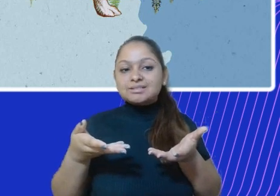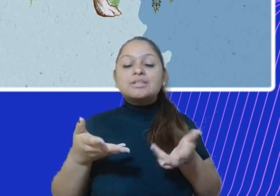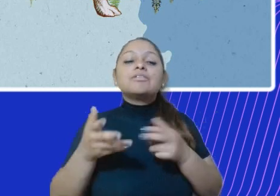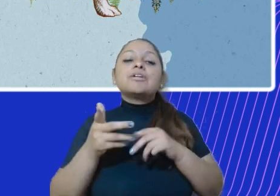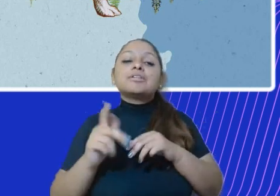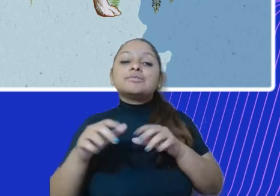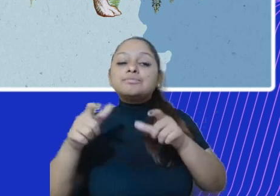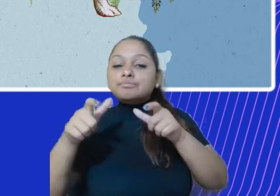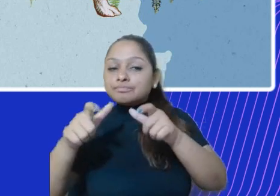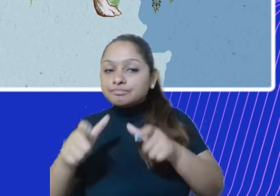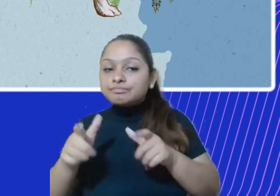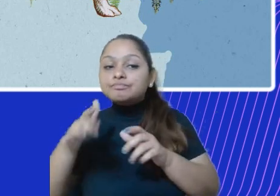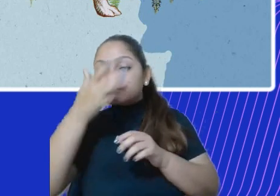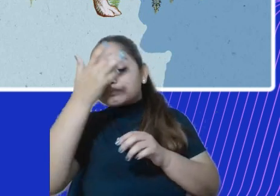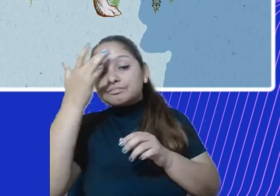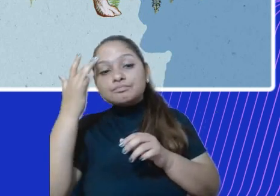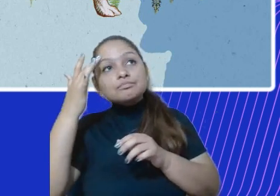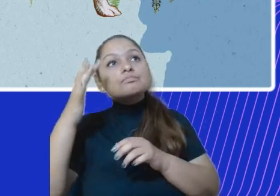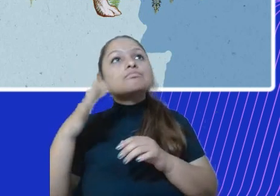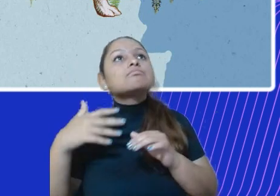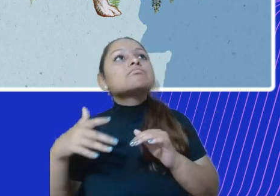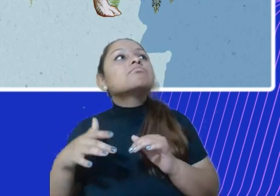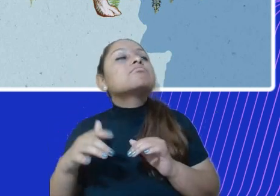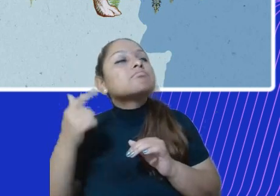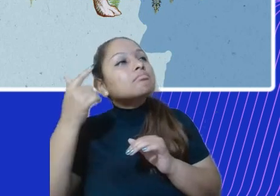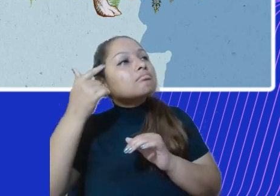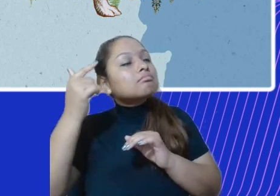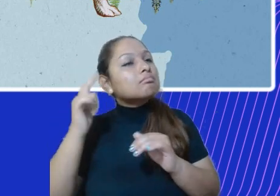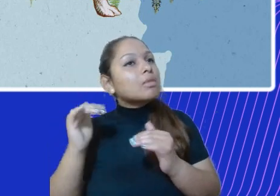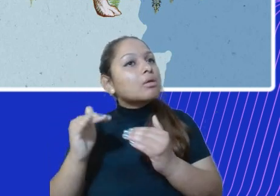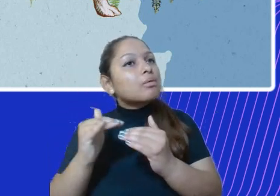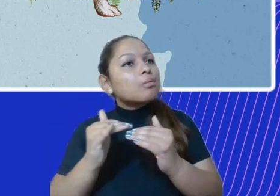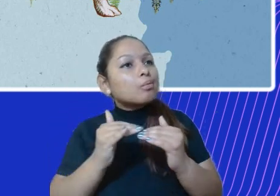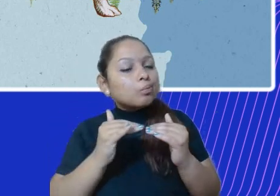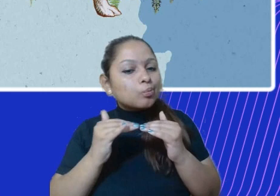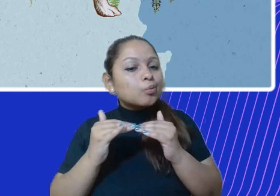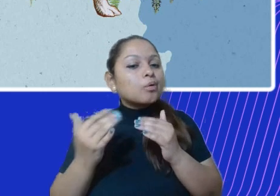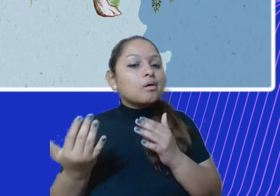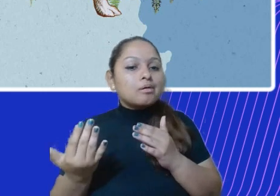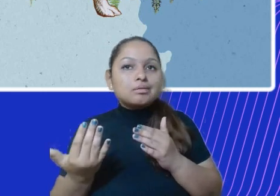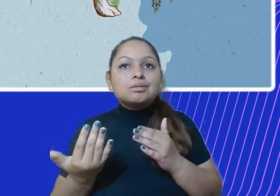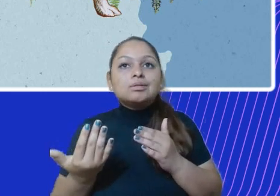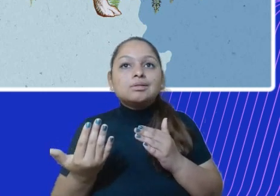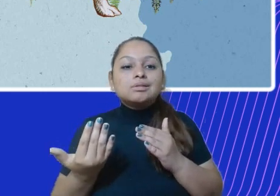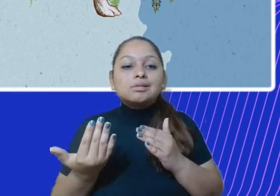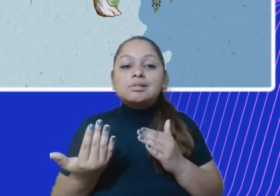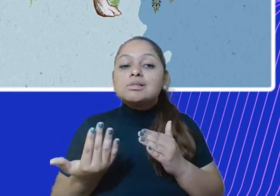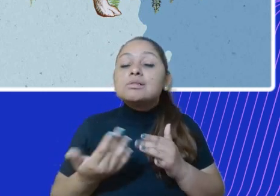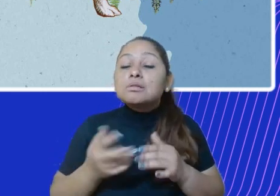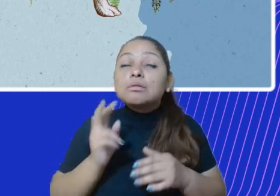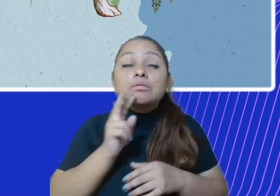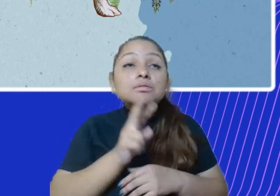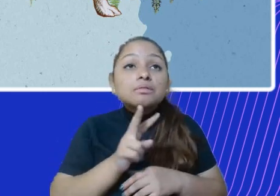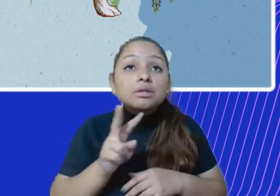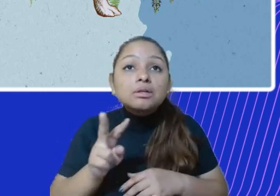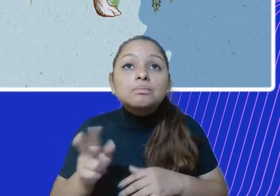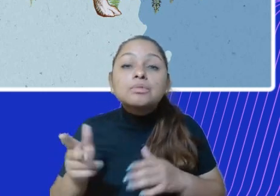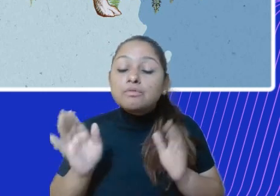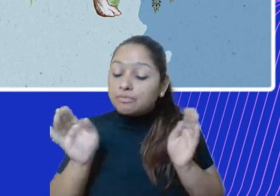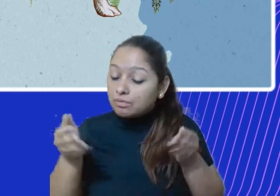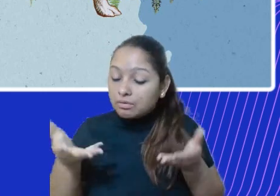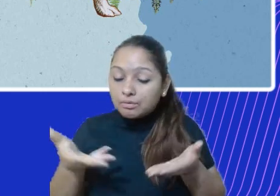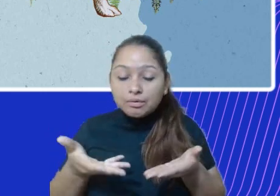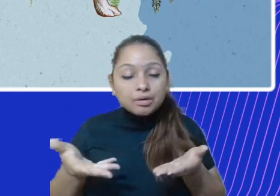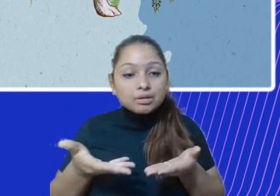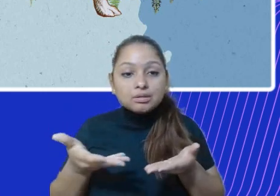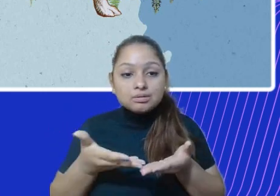You're going to have environments like this of people that are thinking about what is going to grow from now. So looking